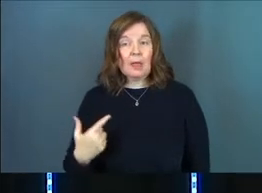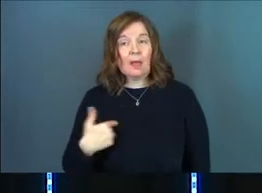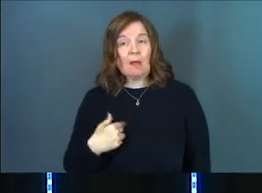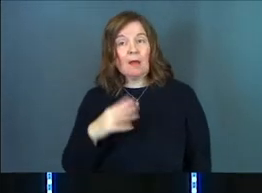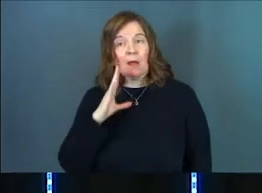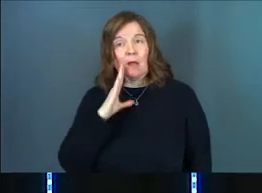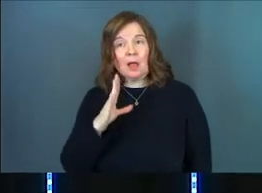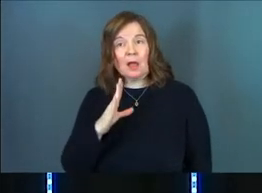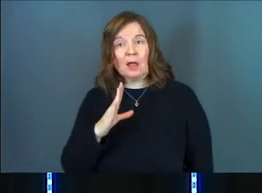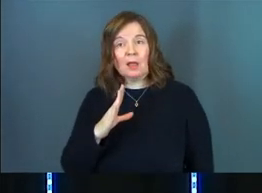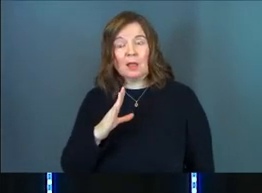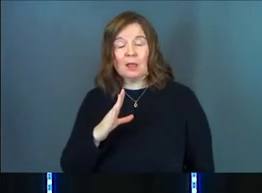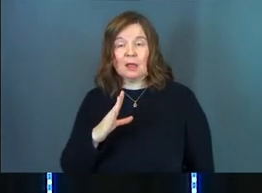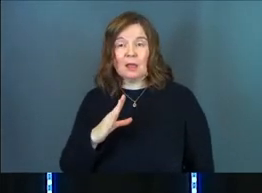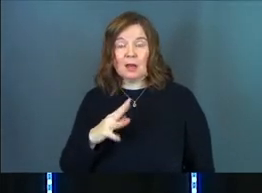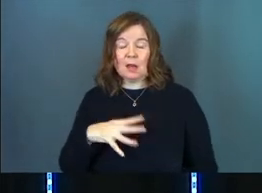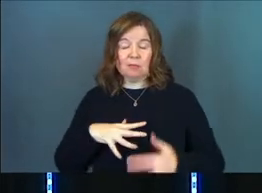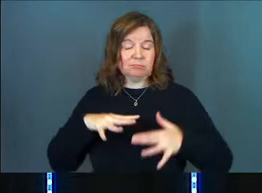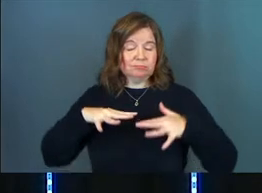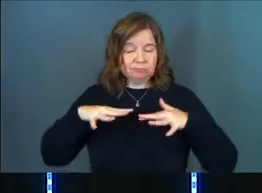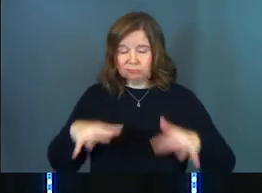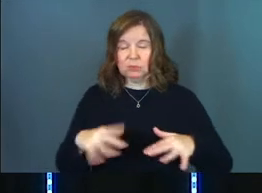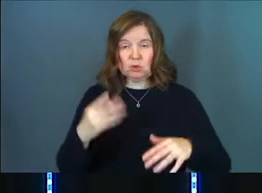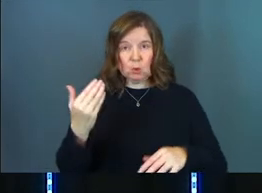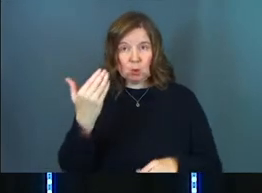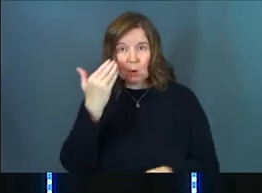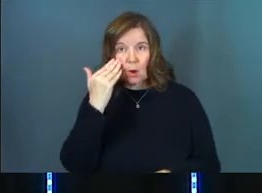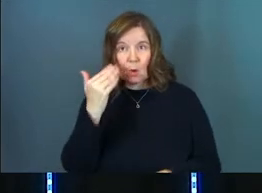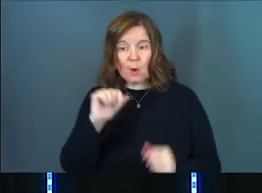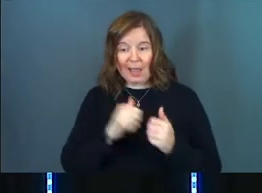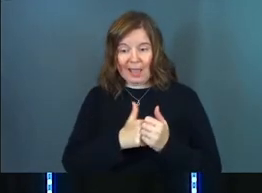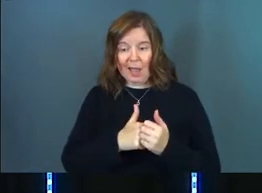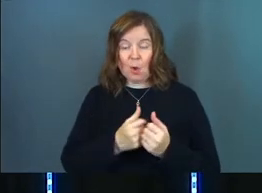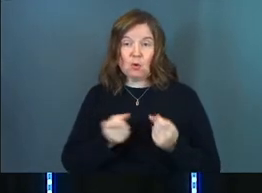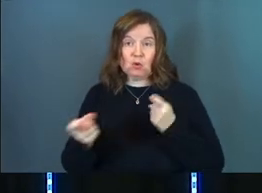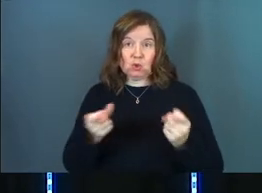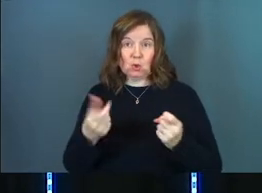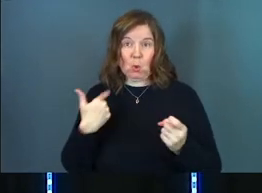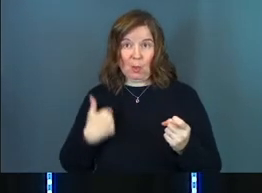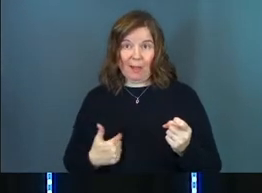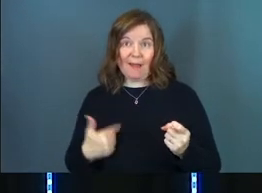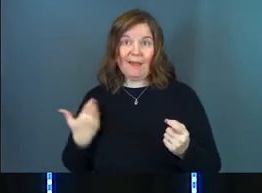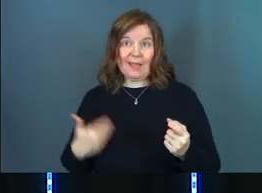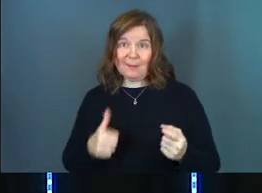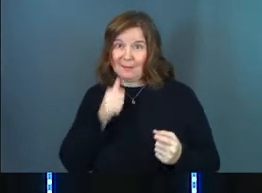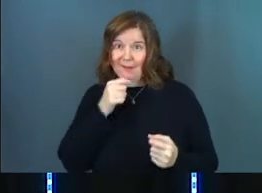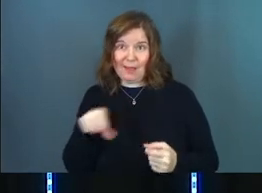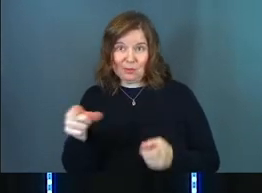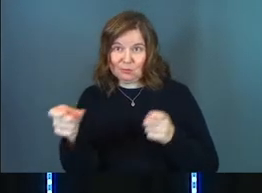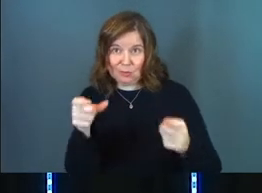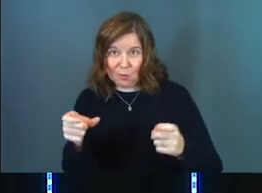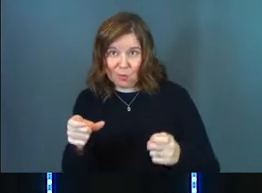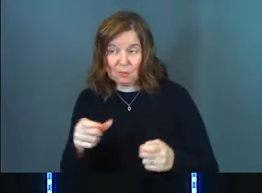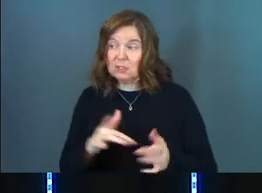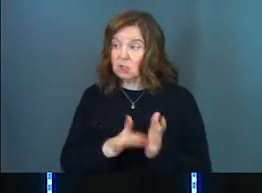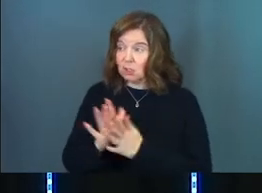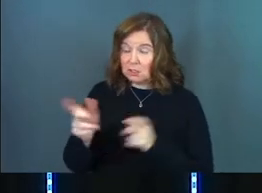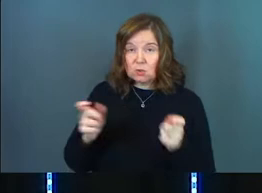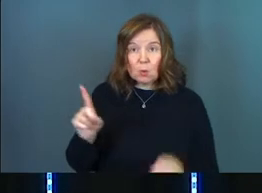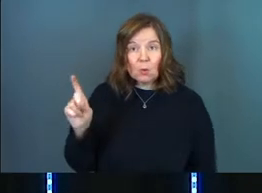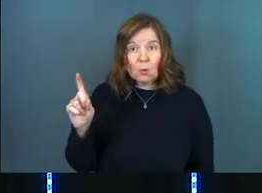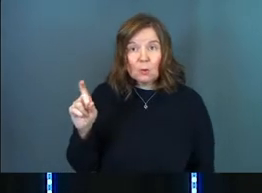And I'm gonna floor you just so that you know how in control and in charge I am. Is Jesus in